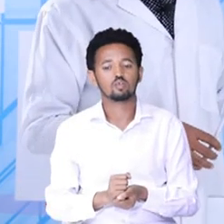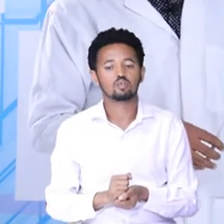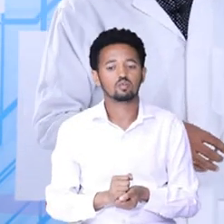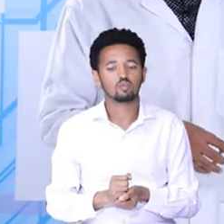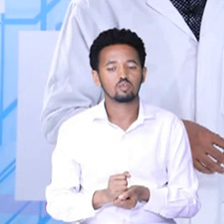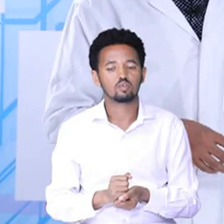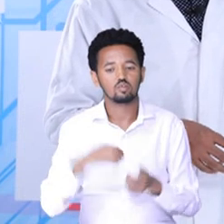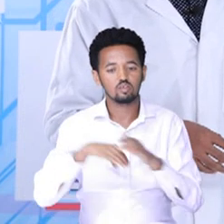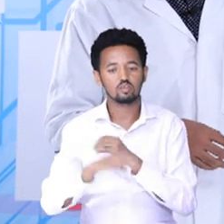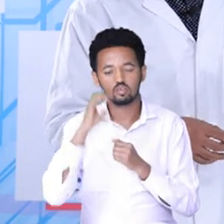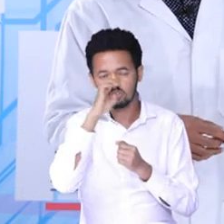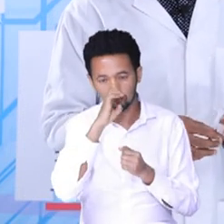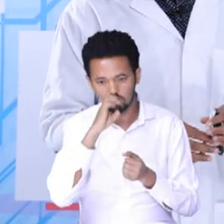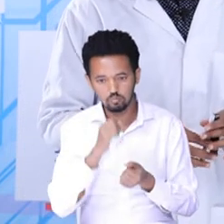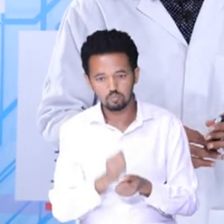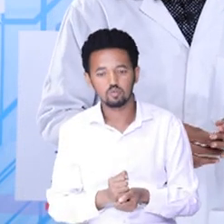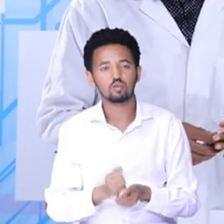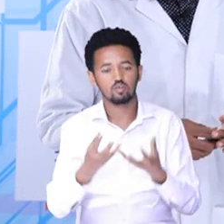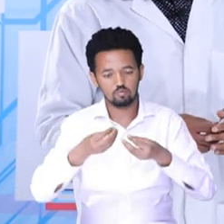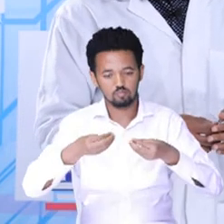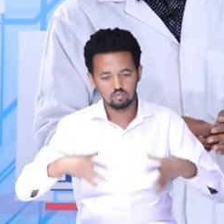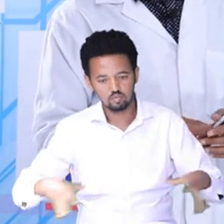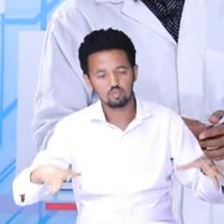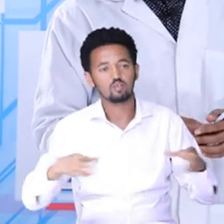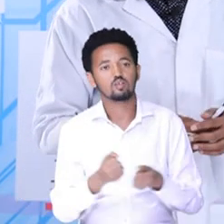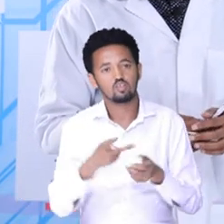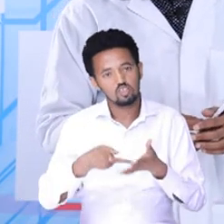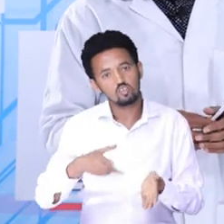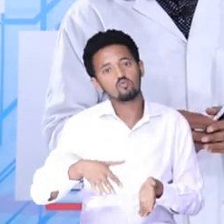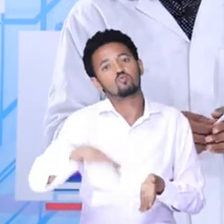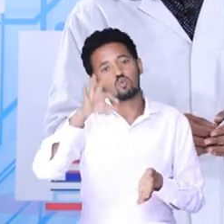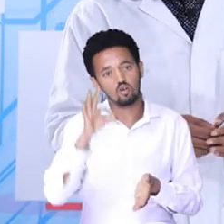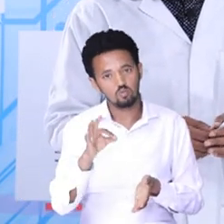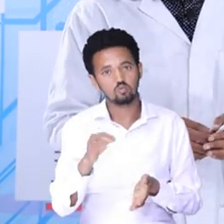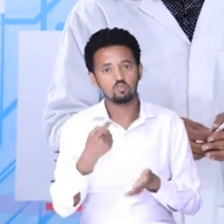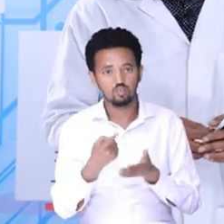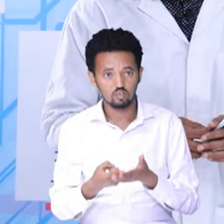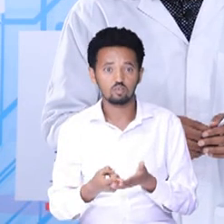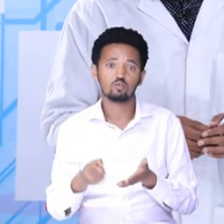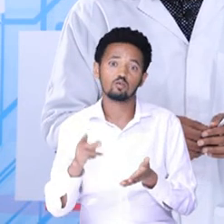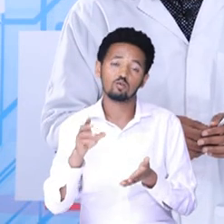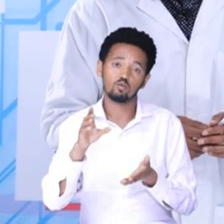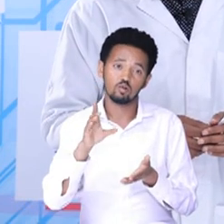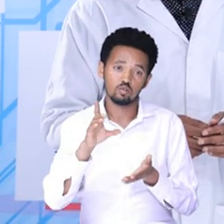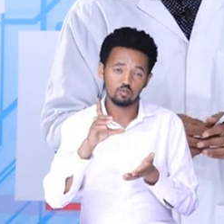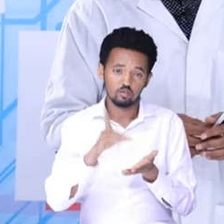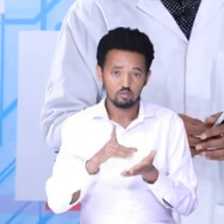Typically, in Ethiopia, scattered or diffused settlement is found in the rural parts of the country,